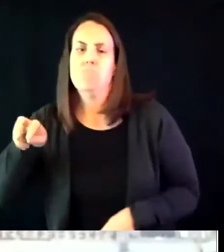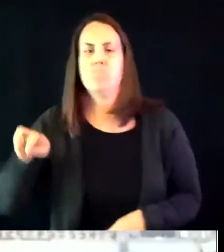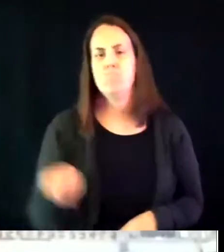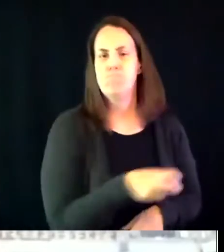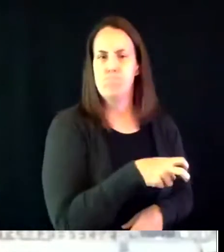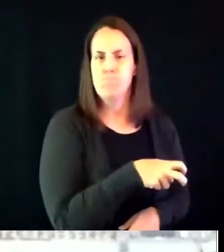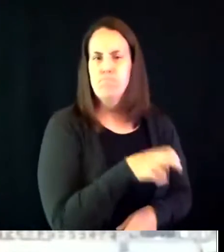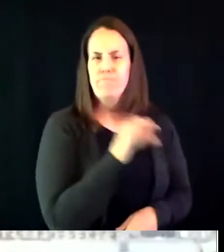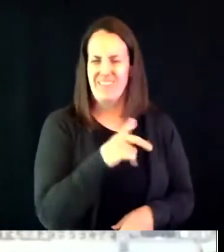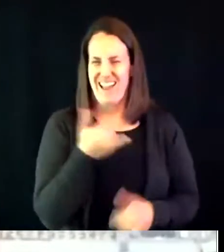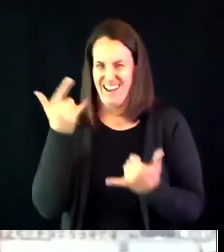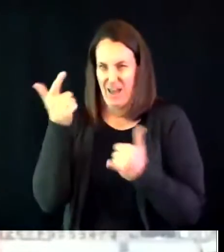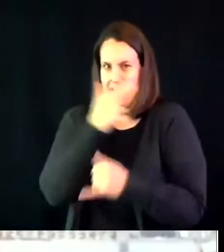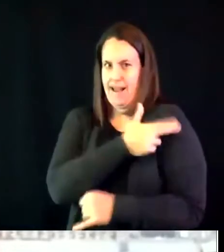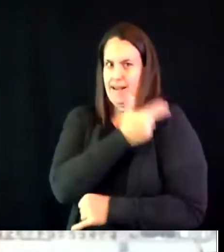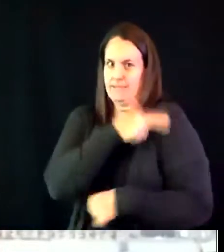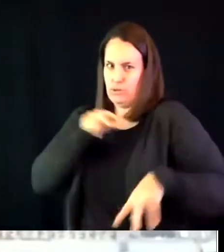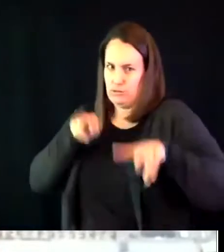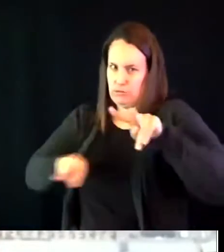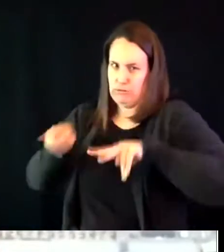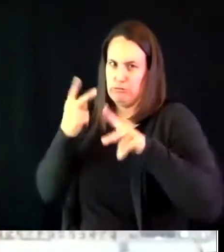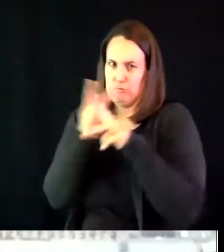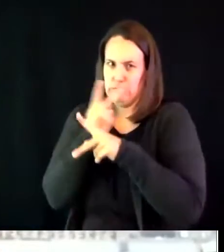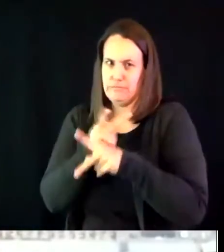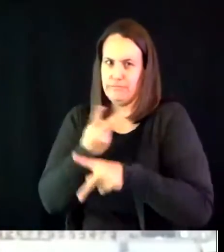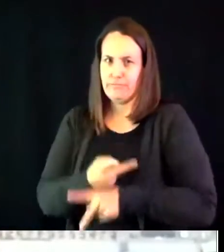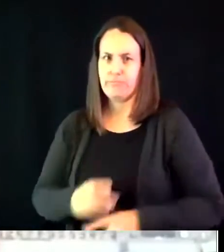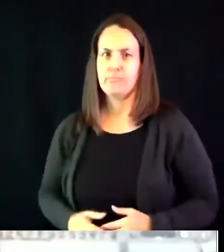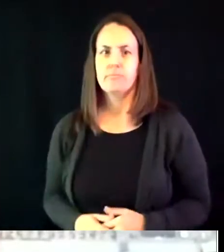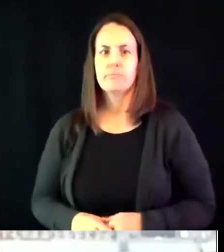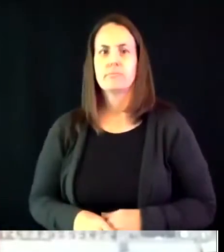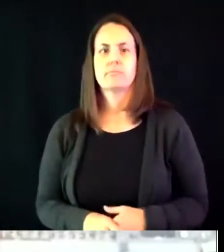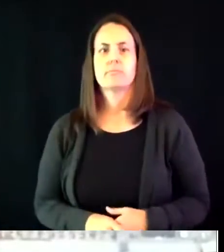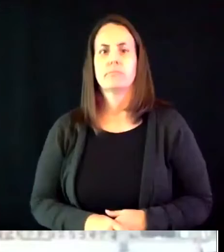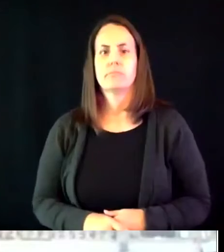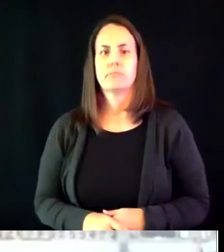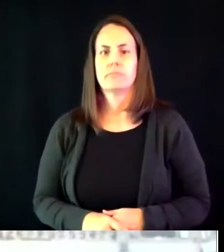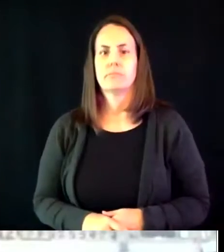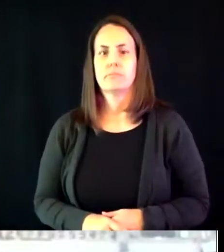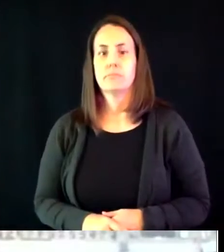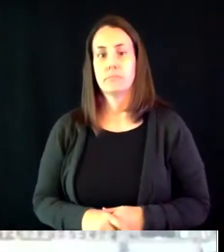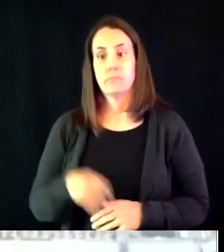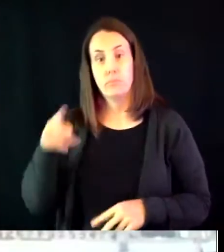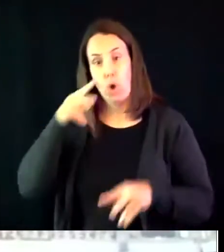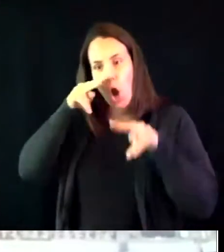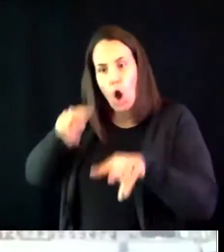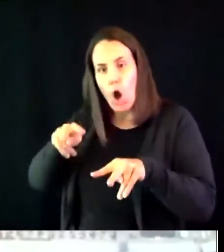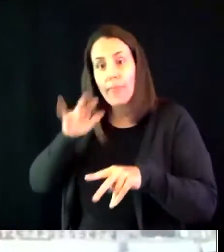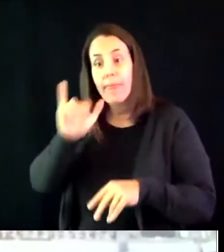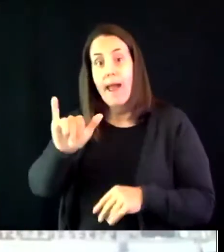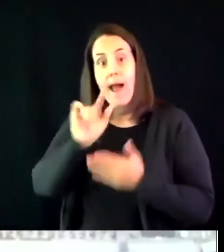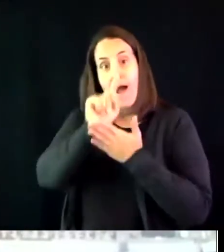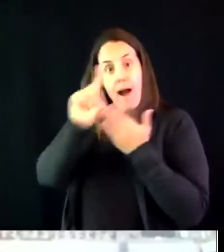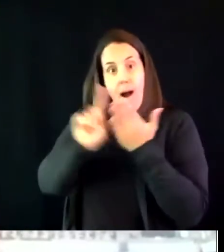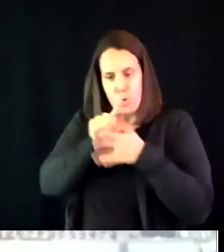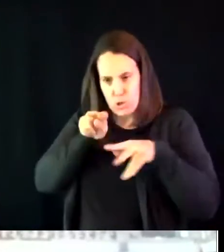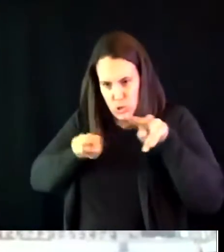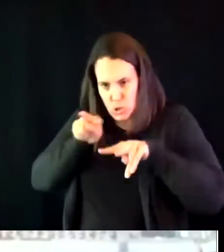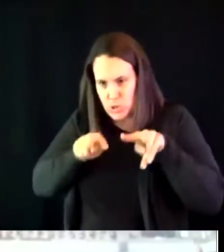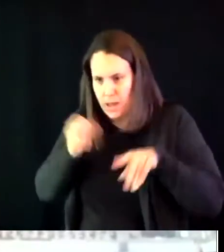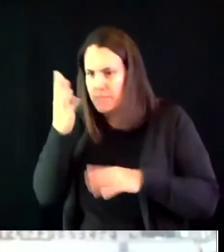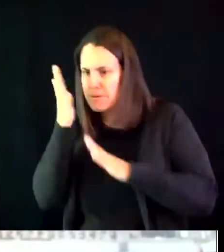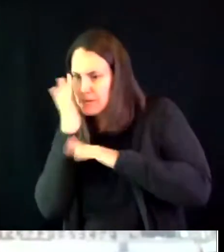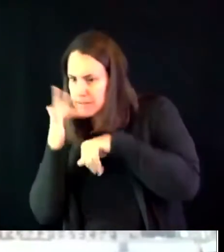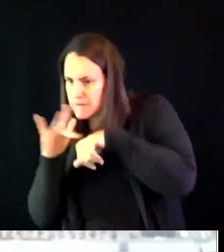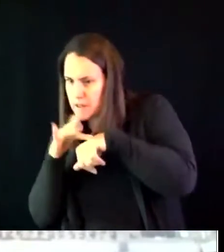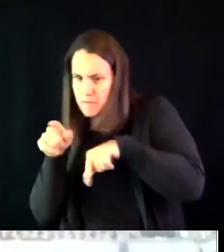every single hour in terms of what their bed capacity is, not only to care for COVID-19 patients, but also to continue to care